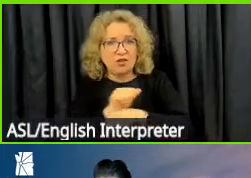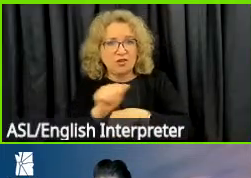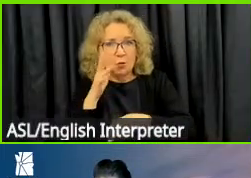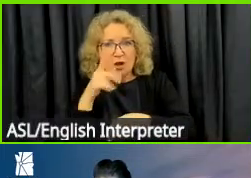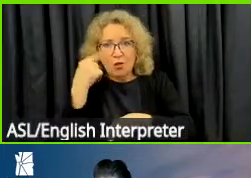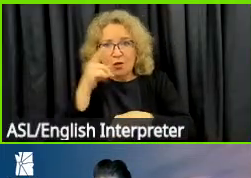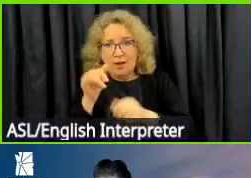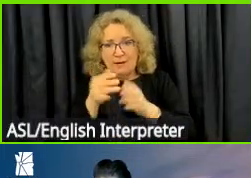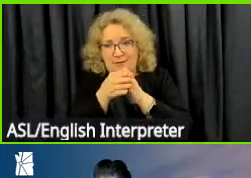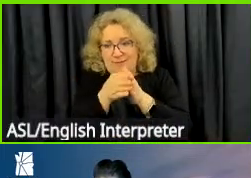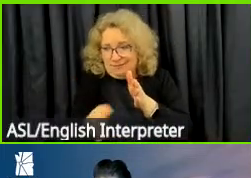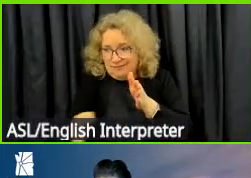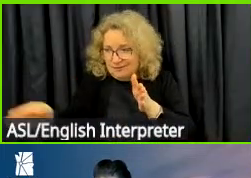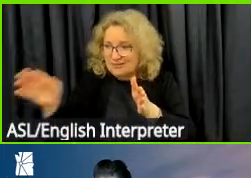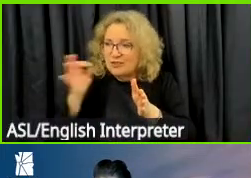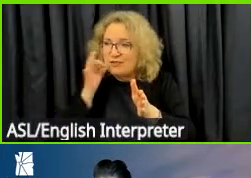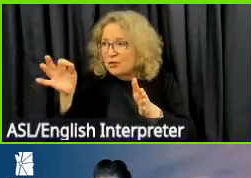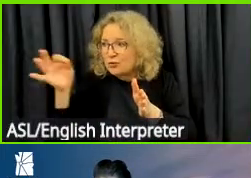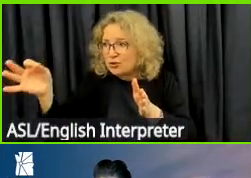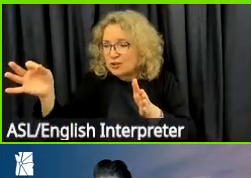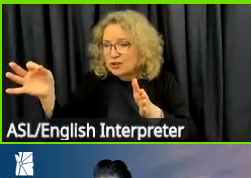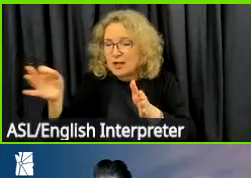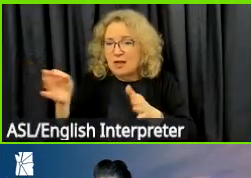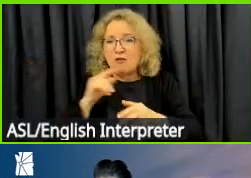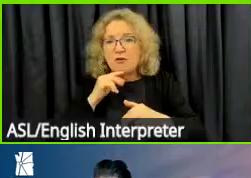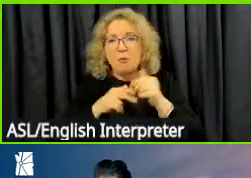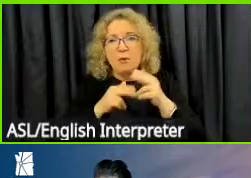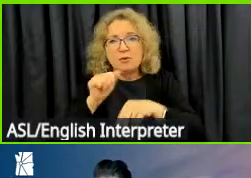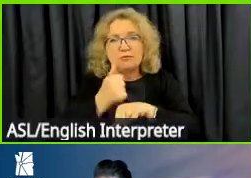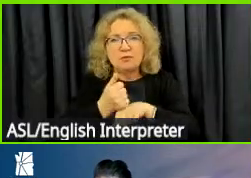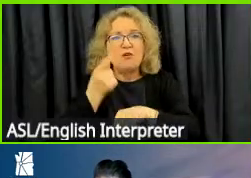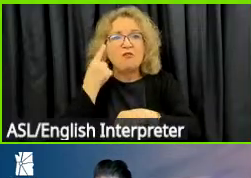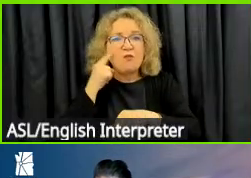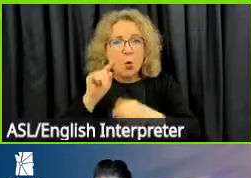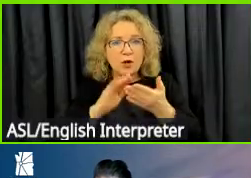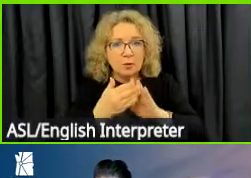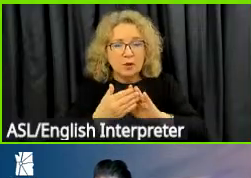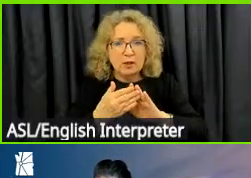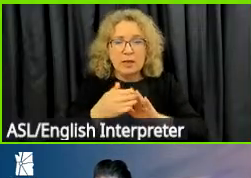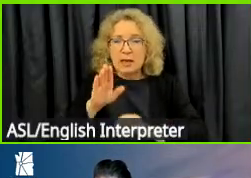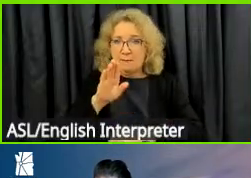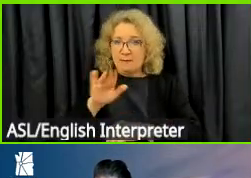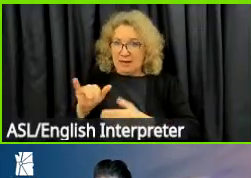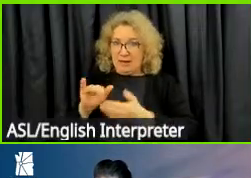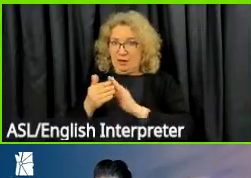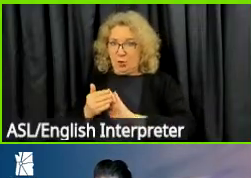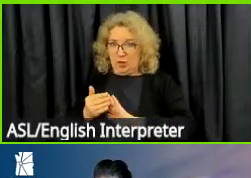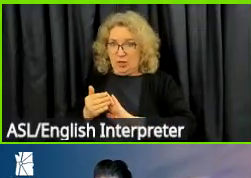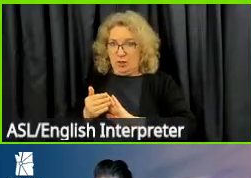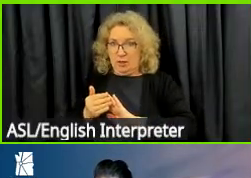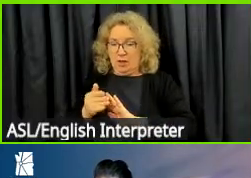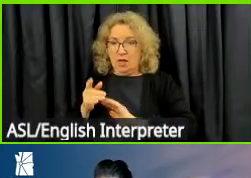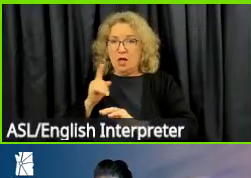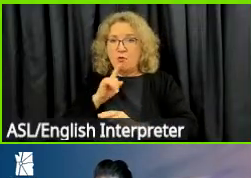are building this for the community, by the community. And I just really want to